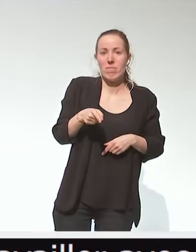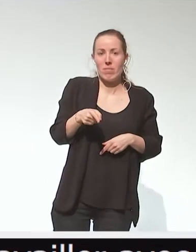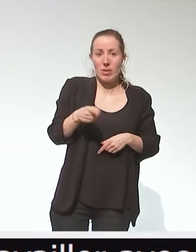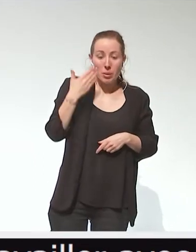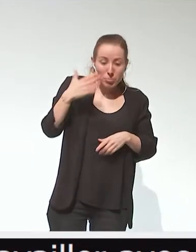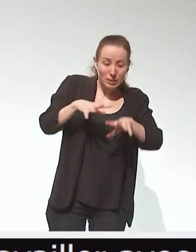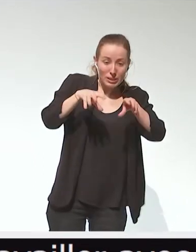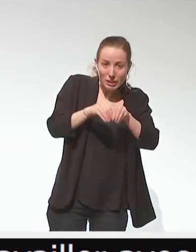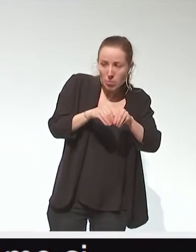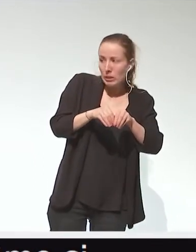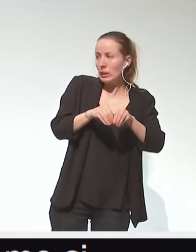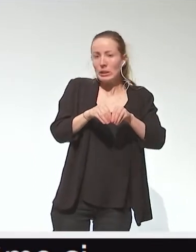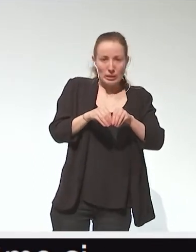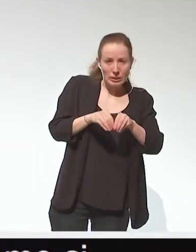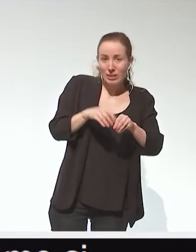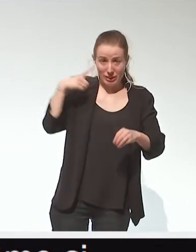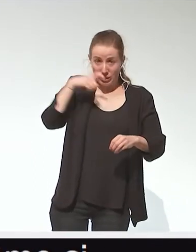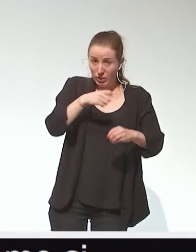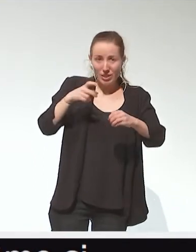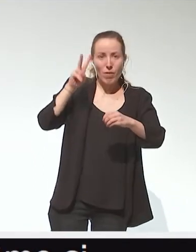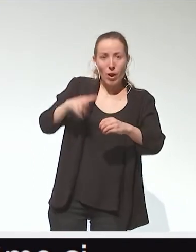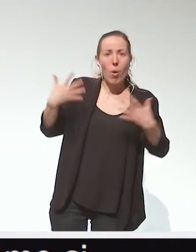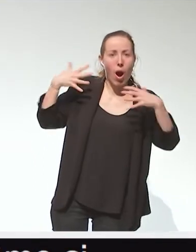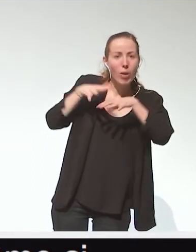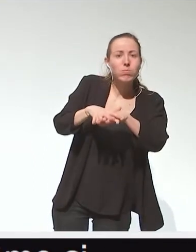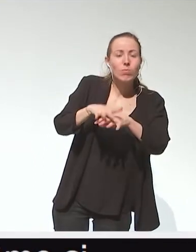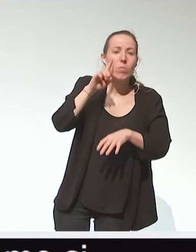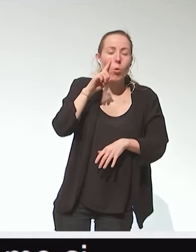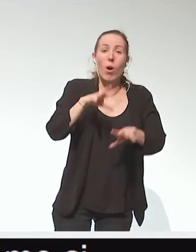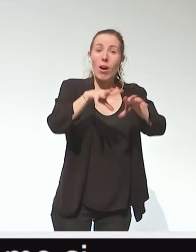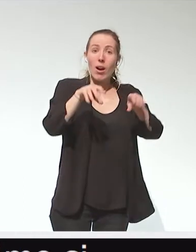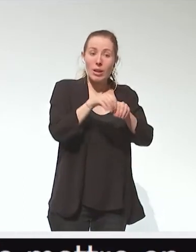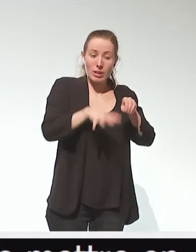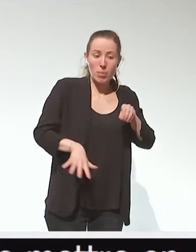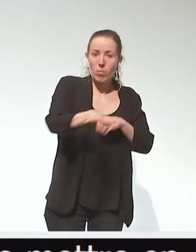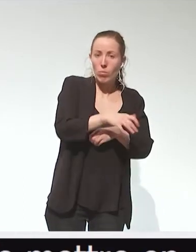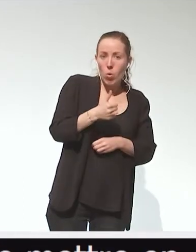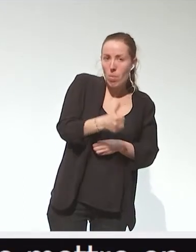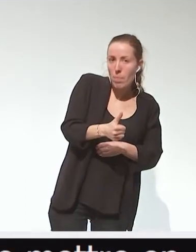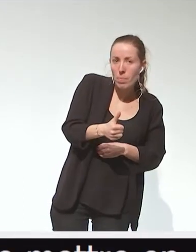not able to work with the persons with disabilities.